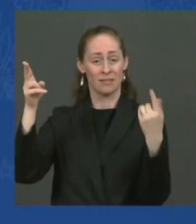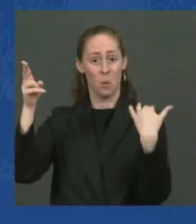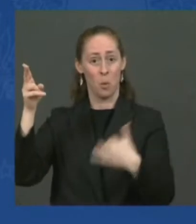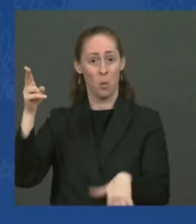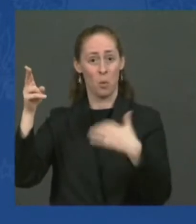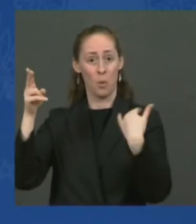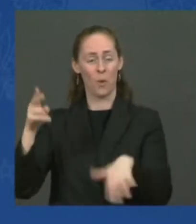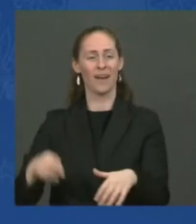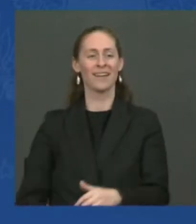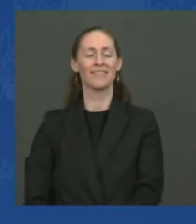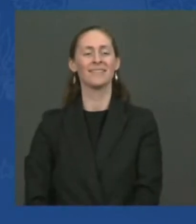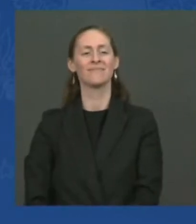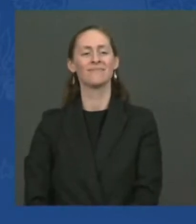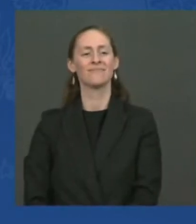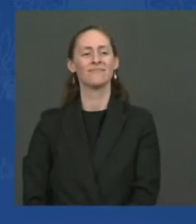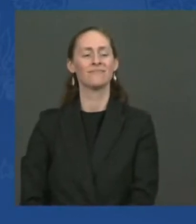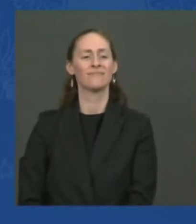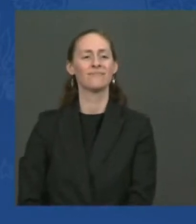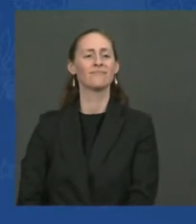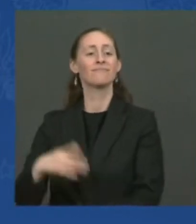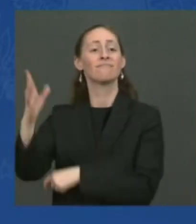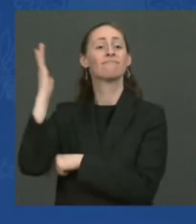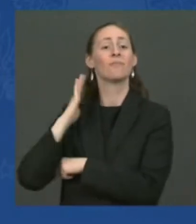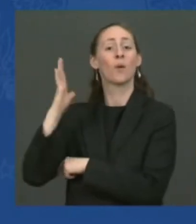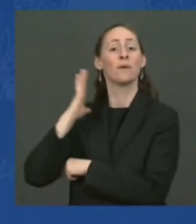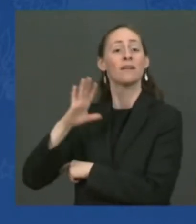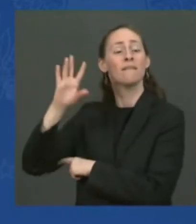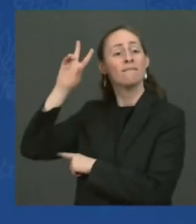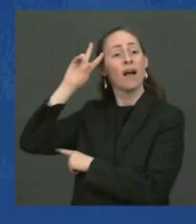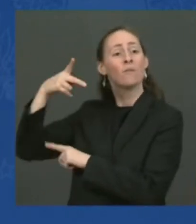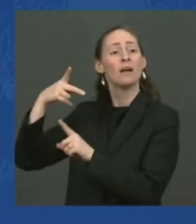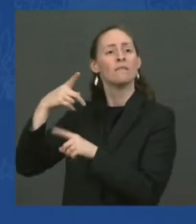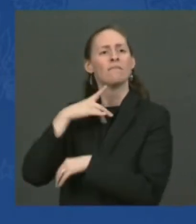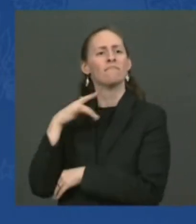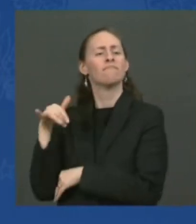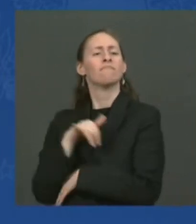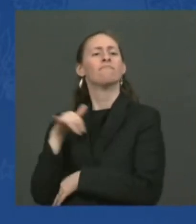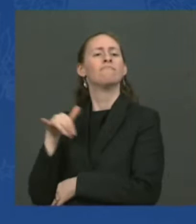vice presidents, it's a big effing deal.